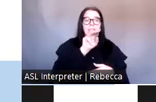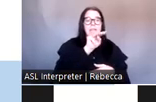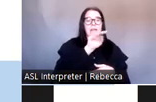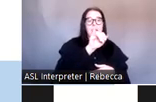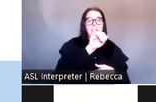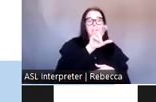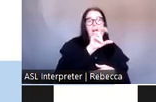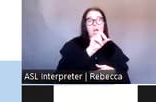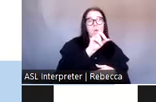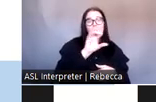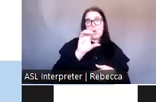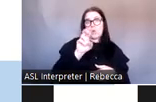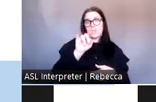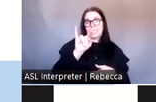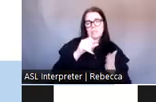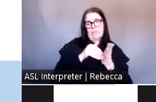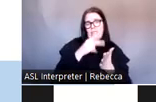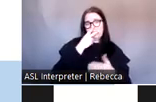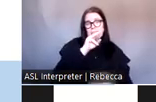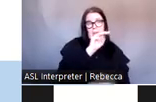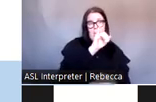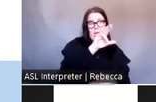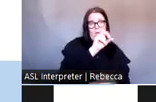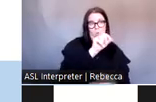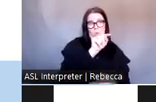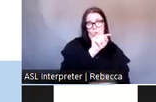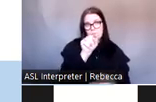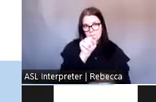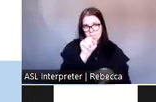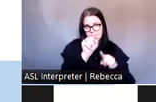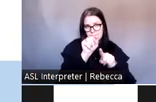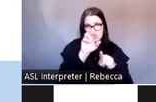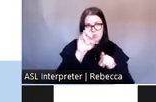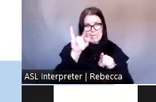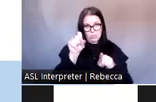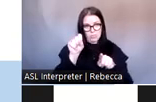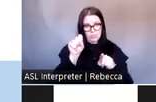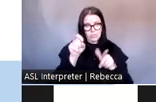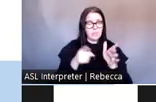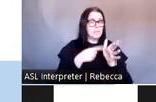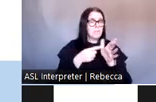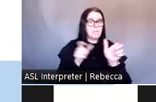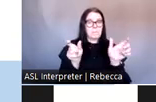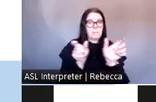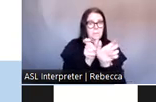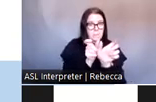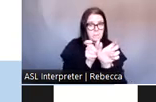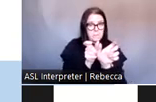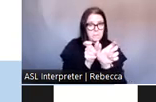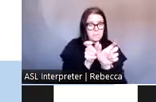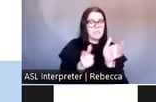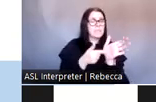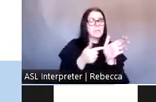hyphen. You will see it without the hyphen as one word, and you'll see it as two separate